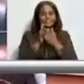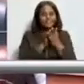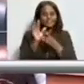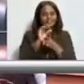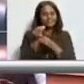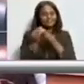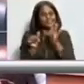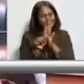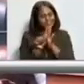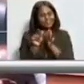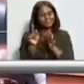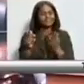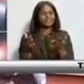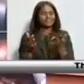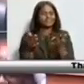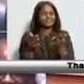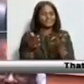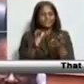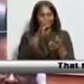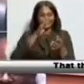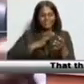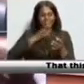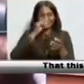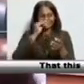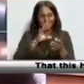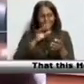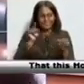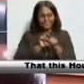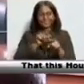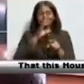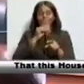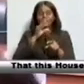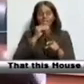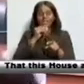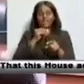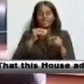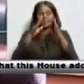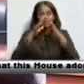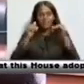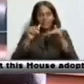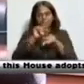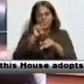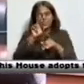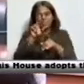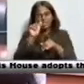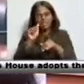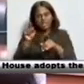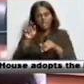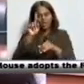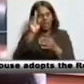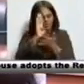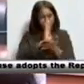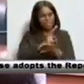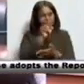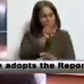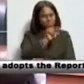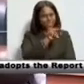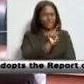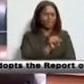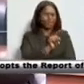private interest? Madam Speaker, a mining house owes Zambia Revenue Authority